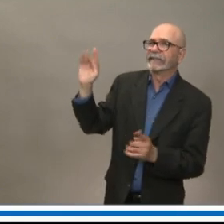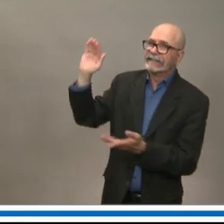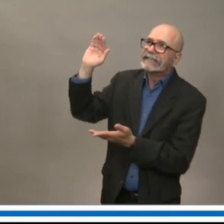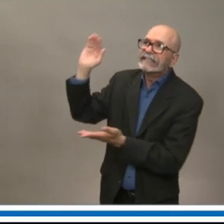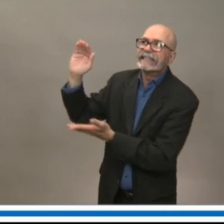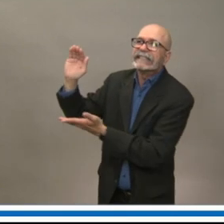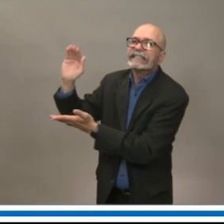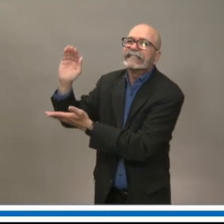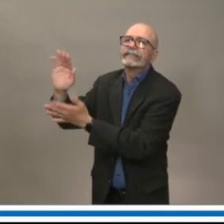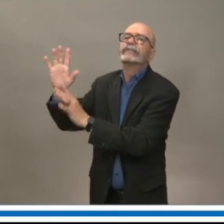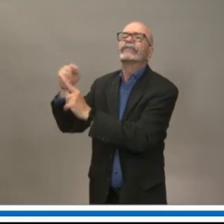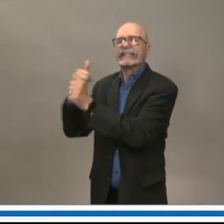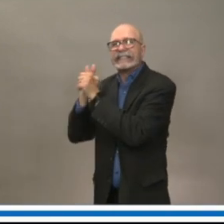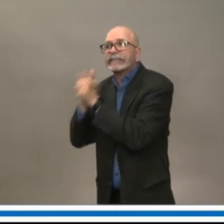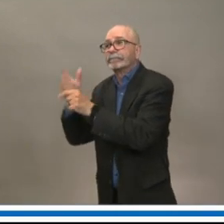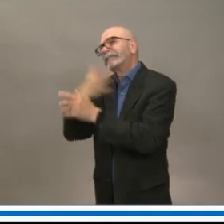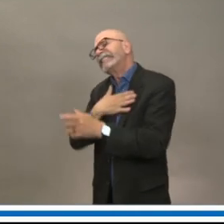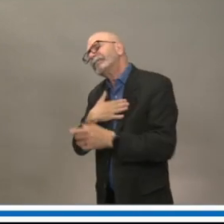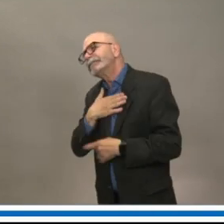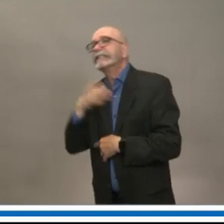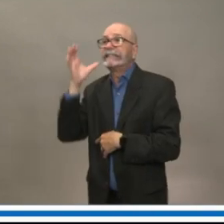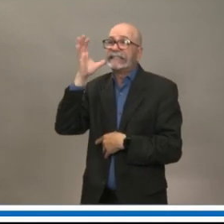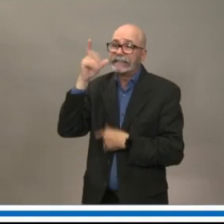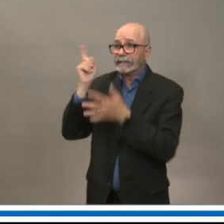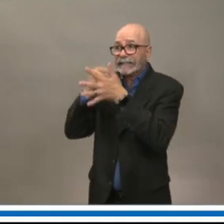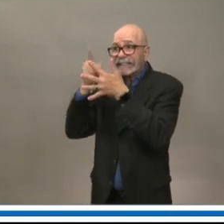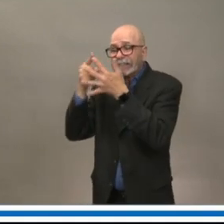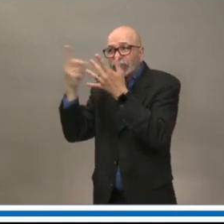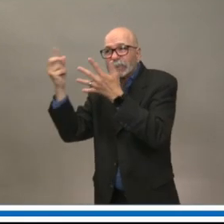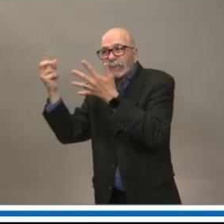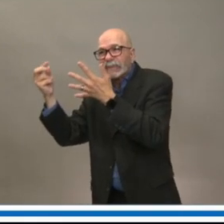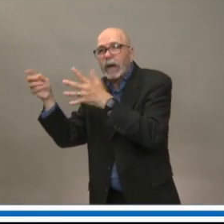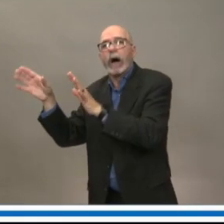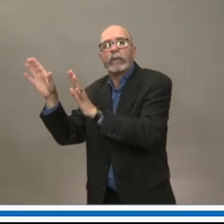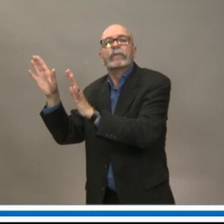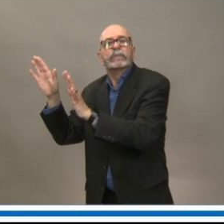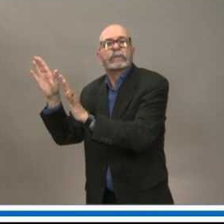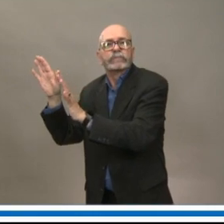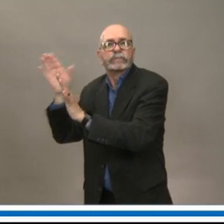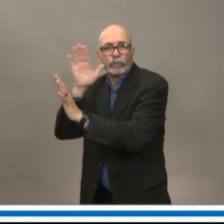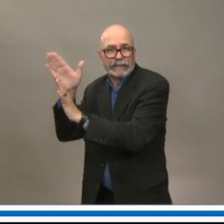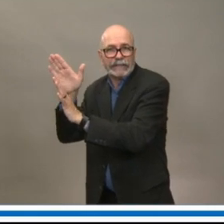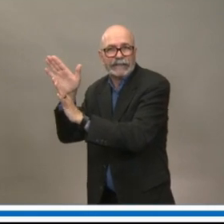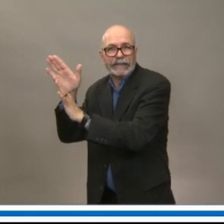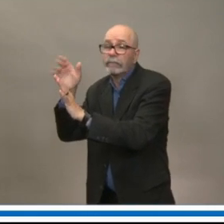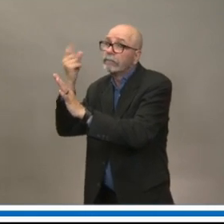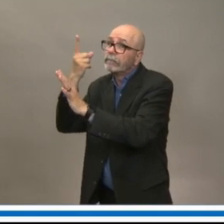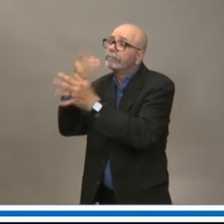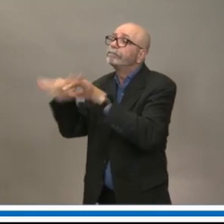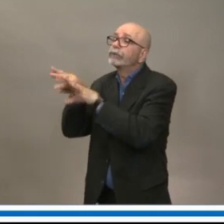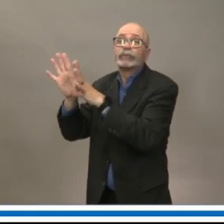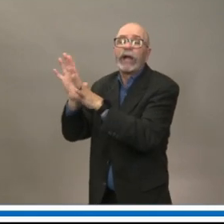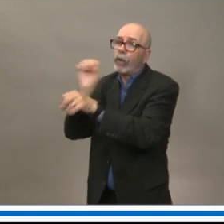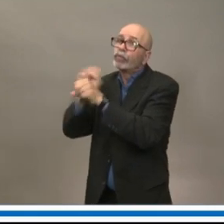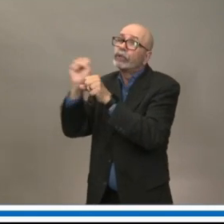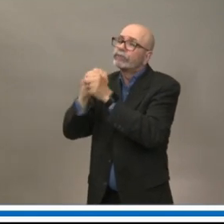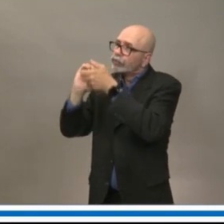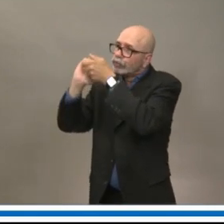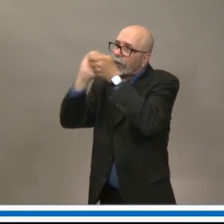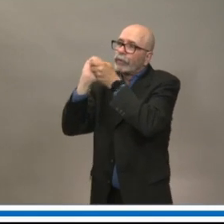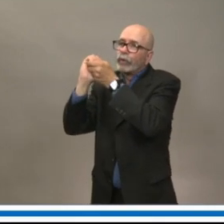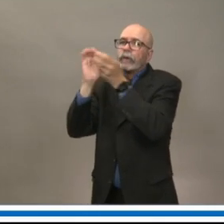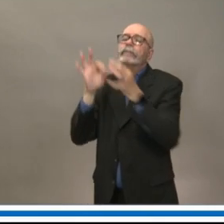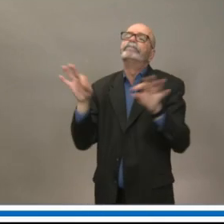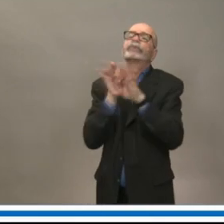I come back to the point that we all need to work together to minimize the spread of COVID-19, including protecting some of our